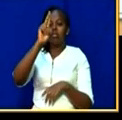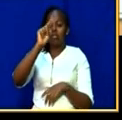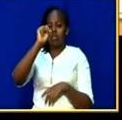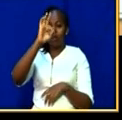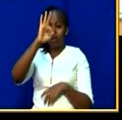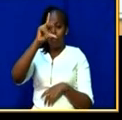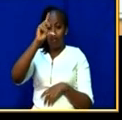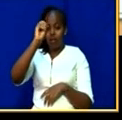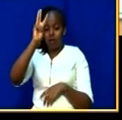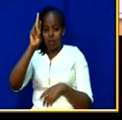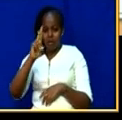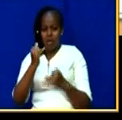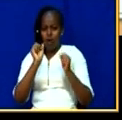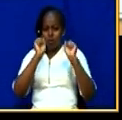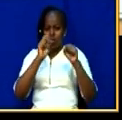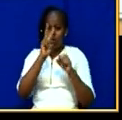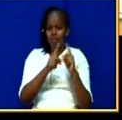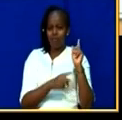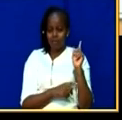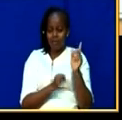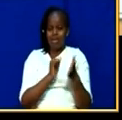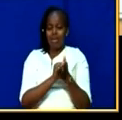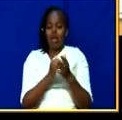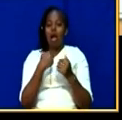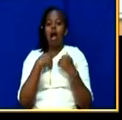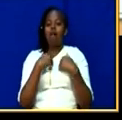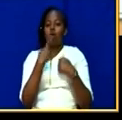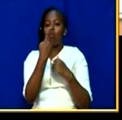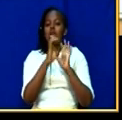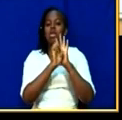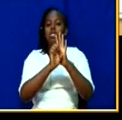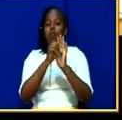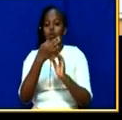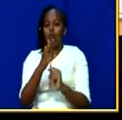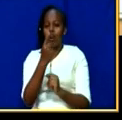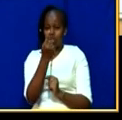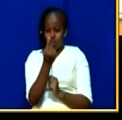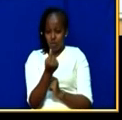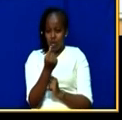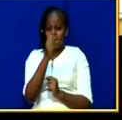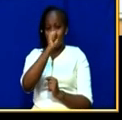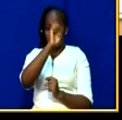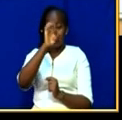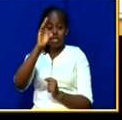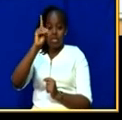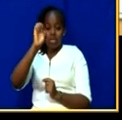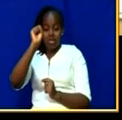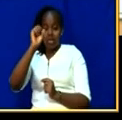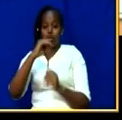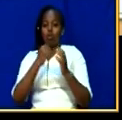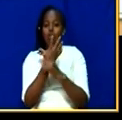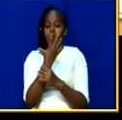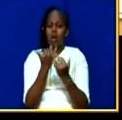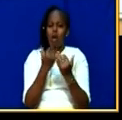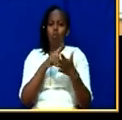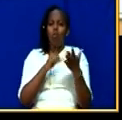crop, okay? Yeah. And you can see that is one good example of a tiny seeded crop. So,